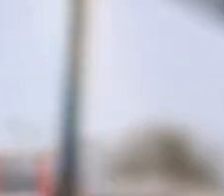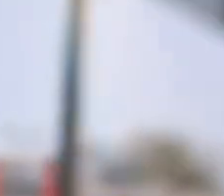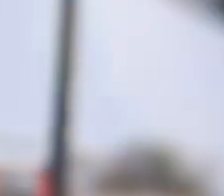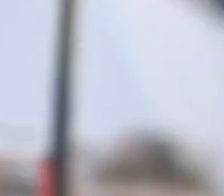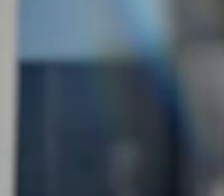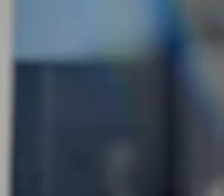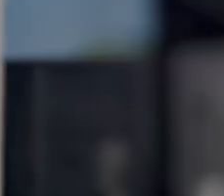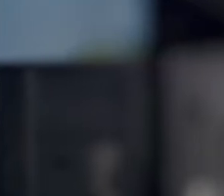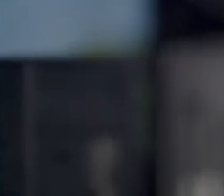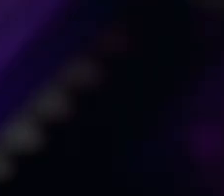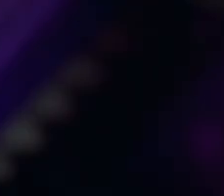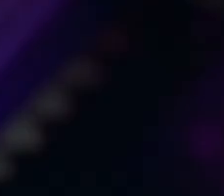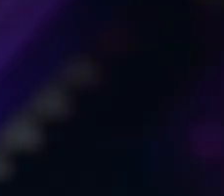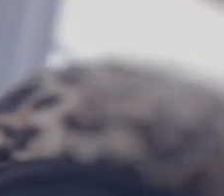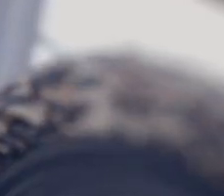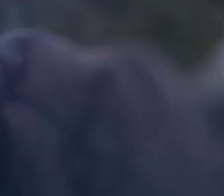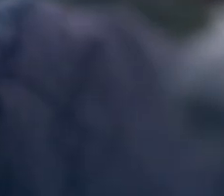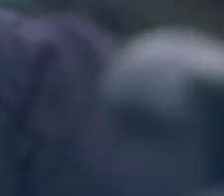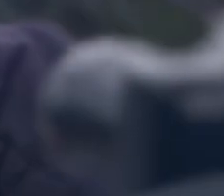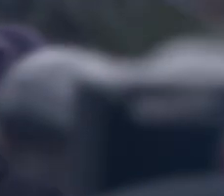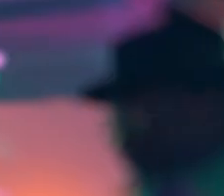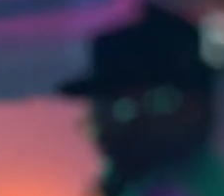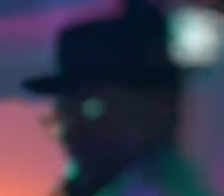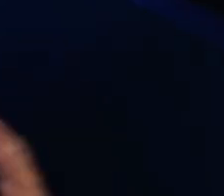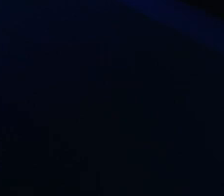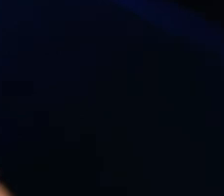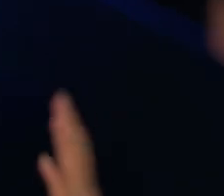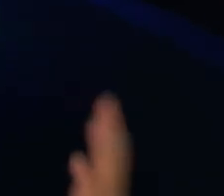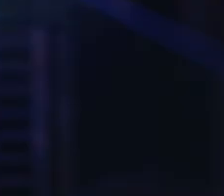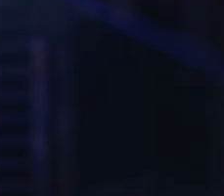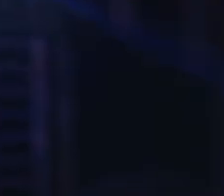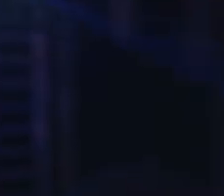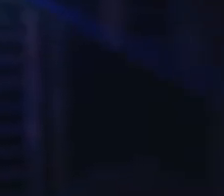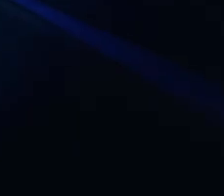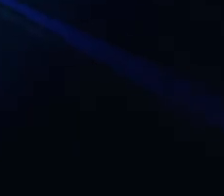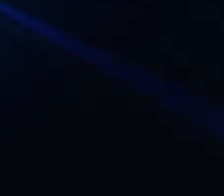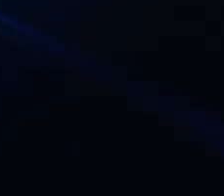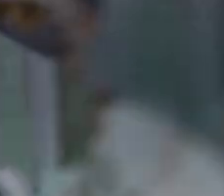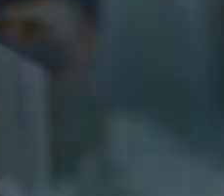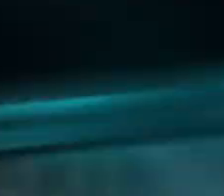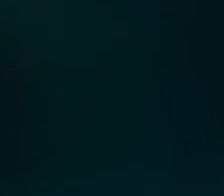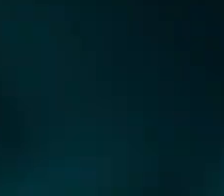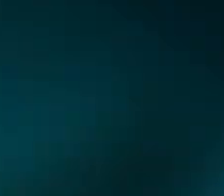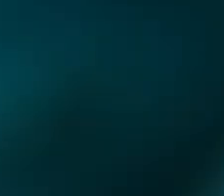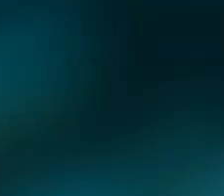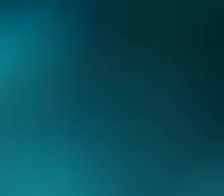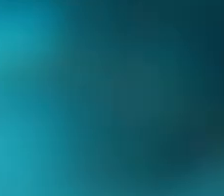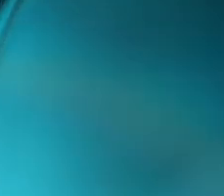From the top down, we must be inclusive. You have to be loud. You have to be different. The audiences are demanding